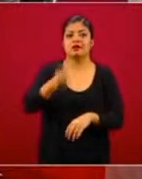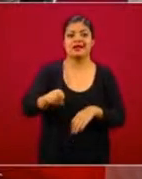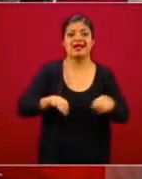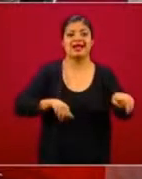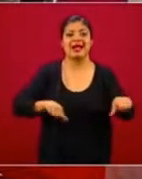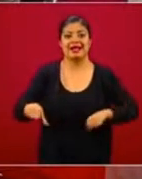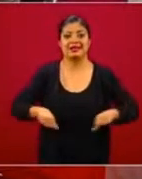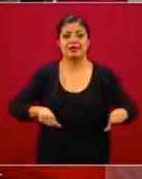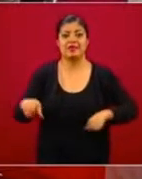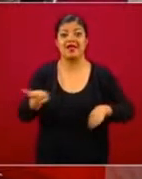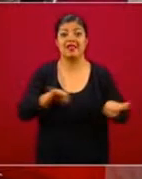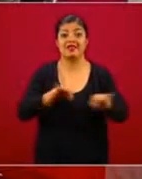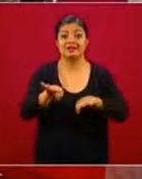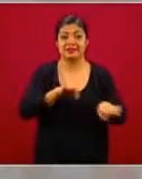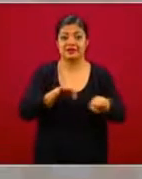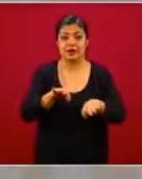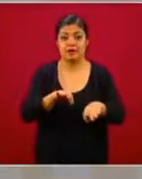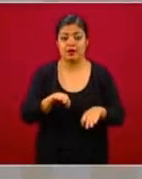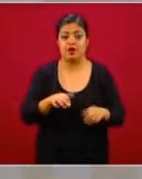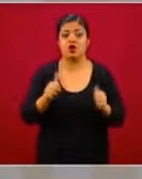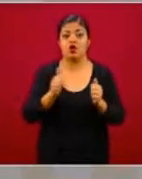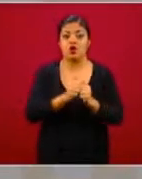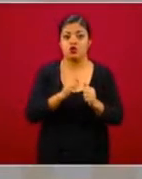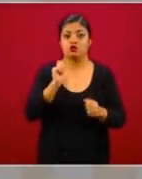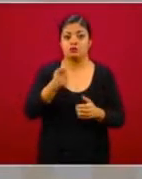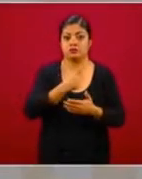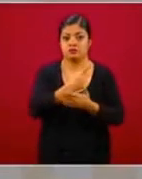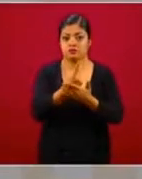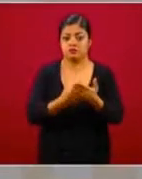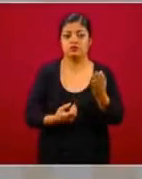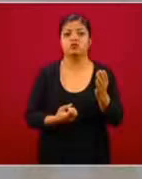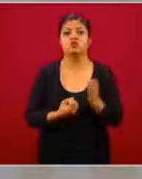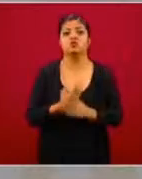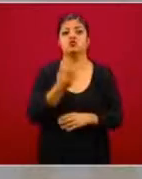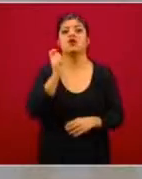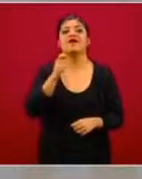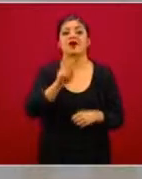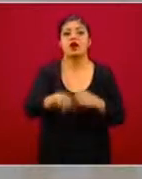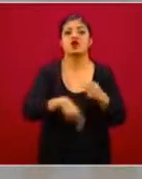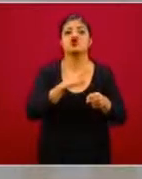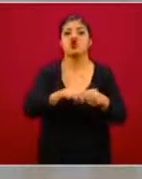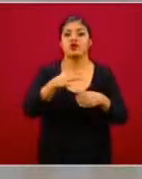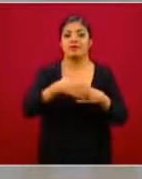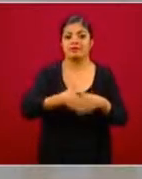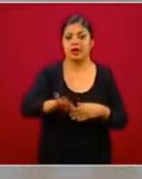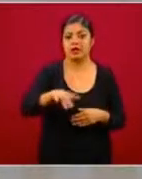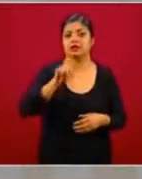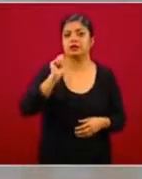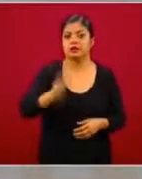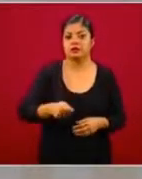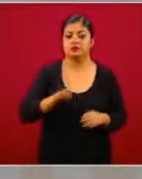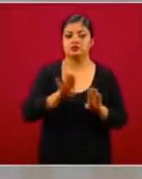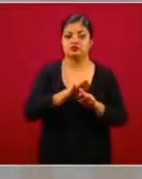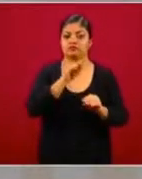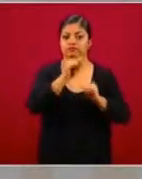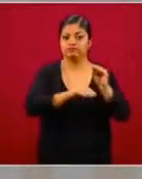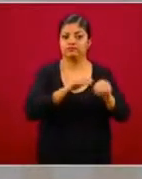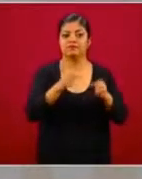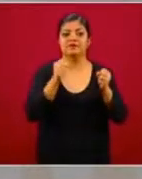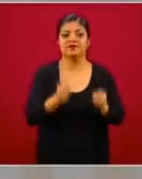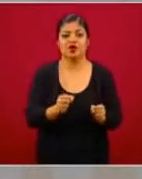group and the authorization of work in accordance with